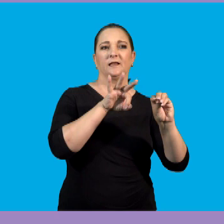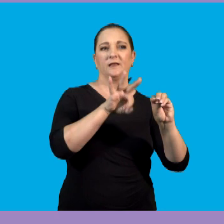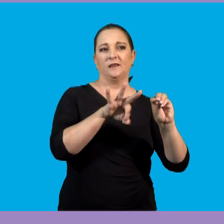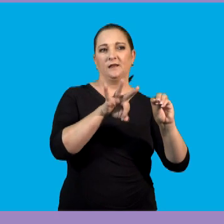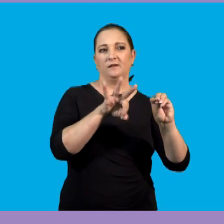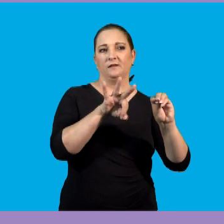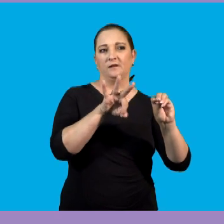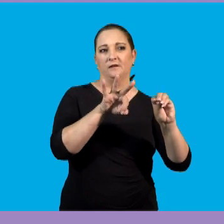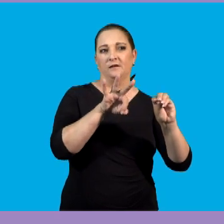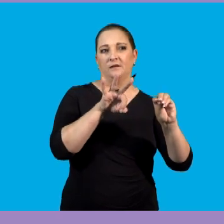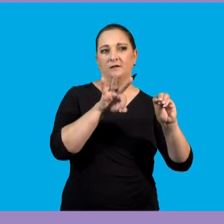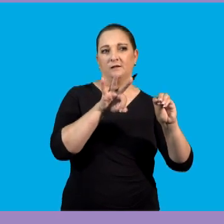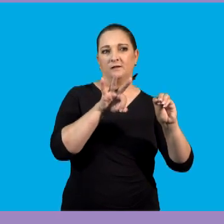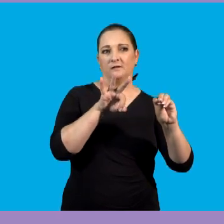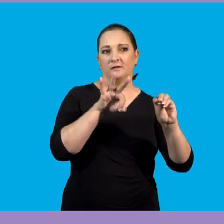338 degrees,